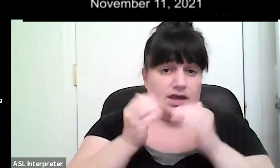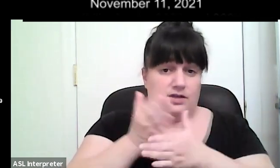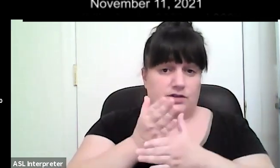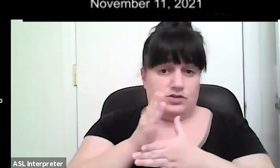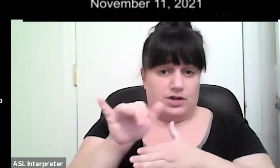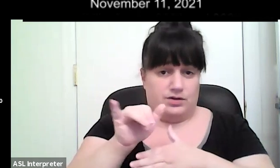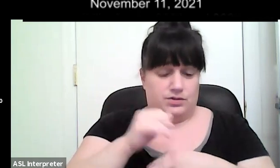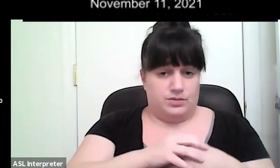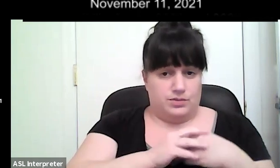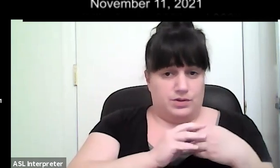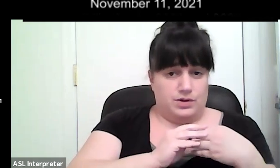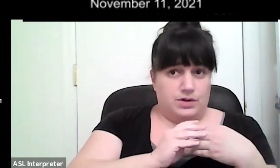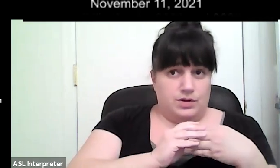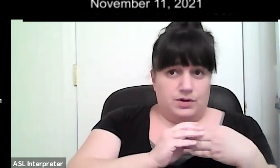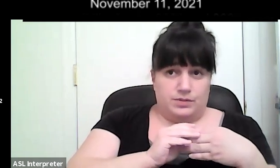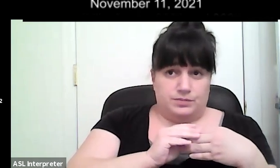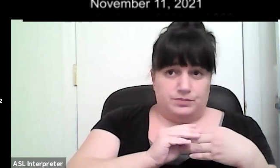as well.